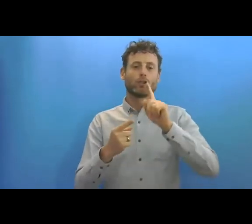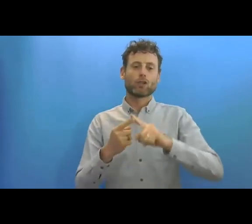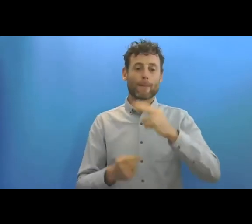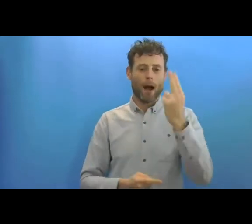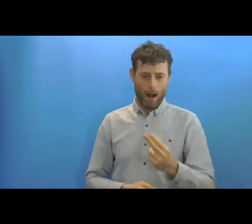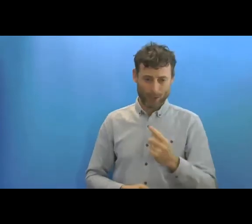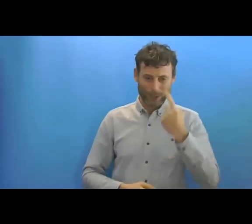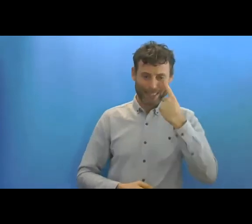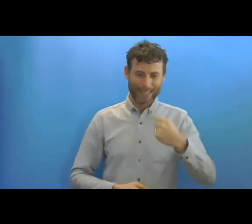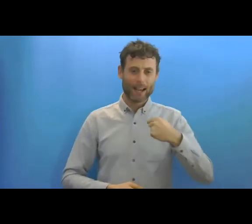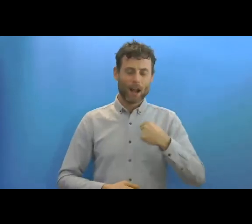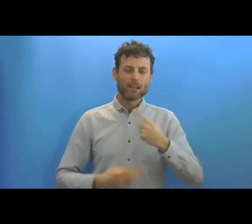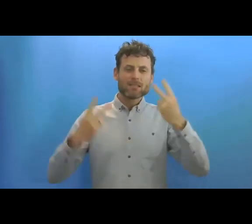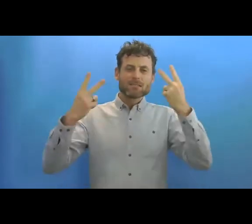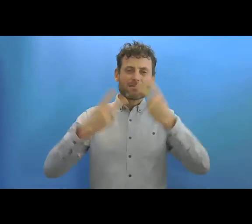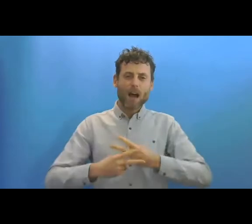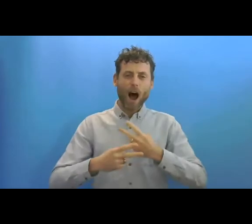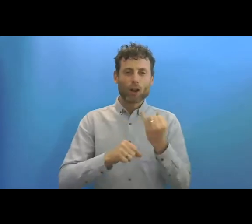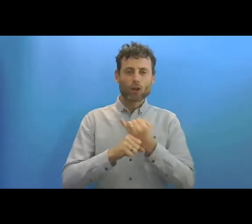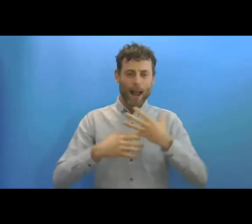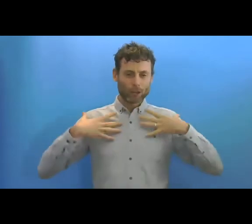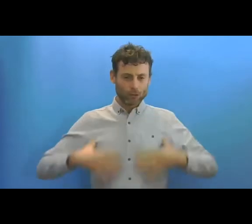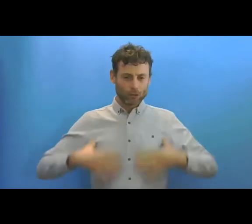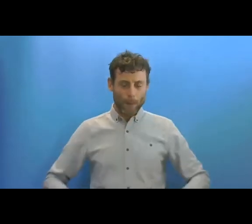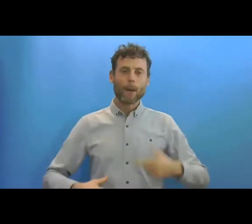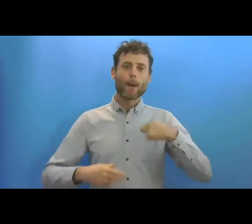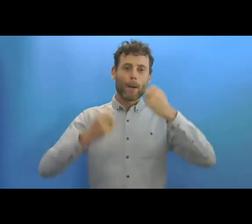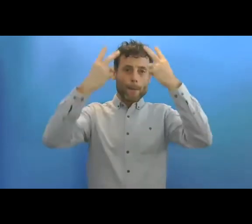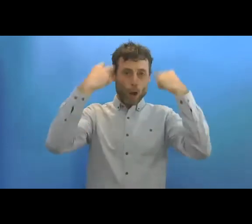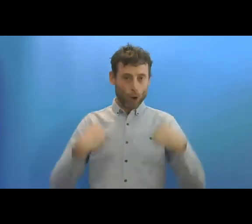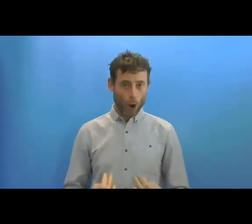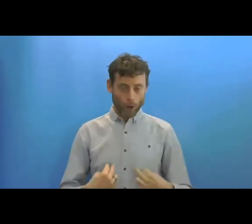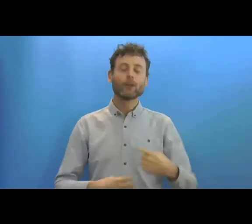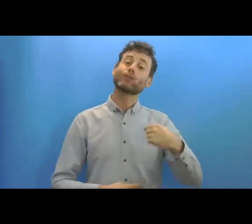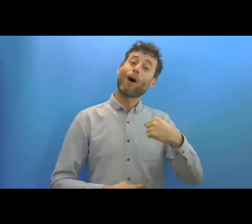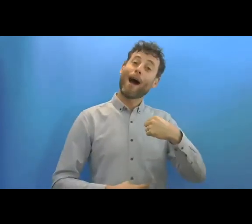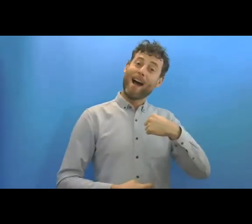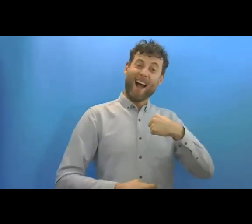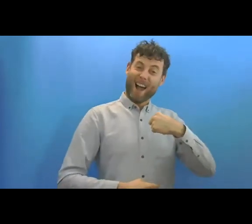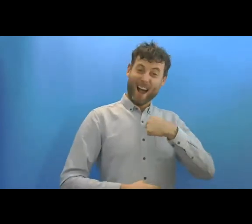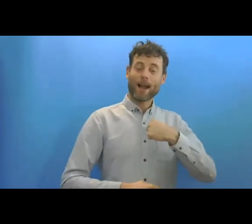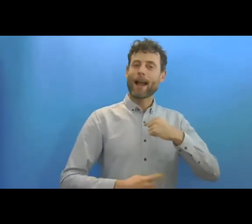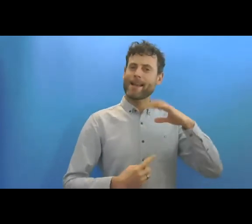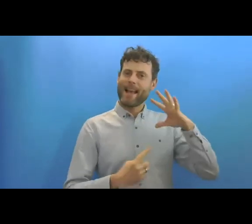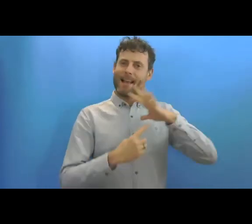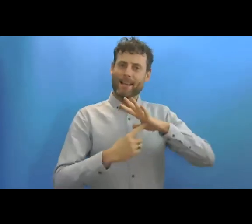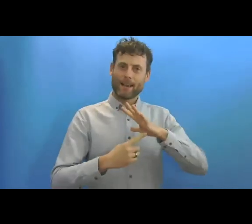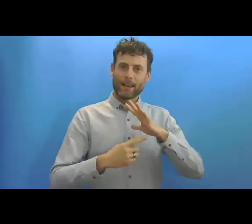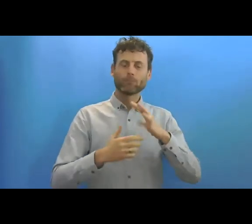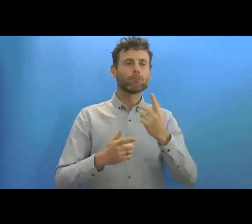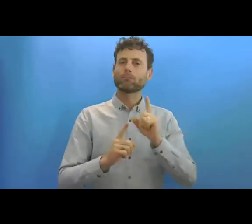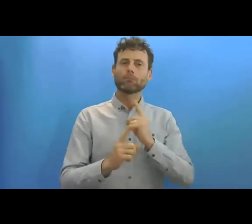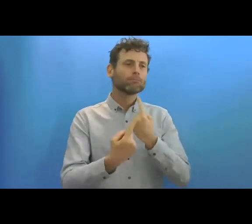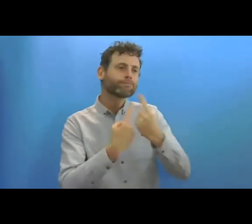today. So as Jo mentioned, I've been the key liaison for the programme with Southbank Centre and